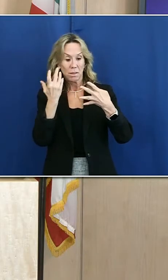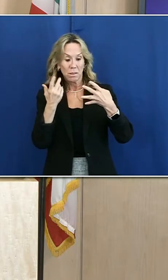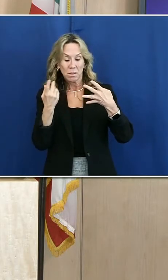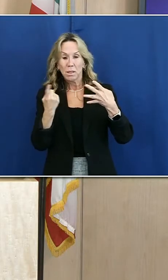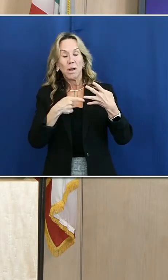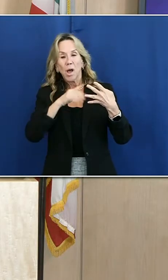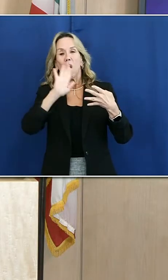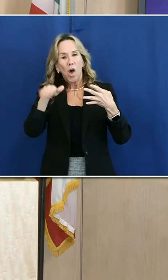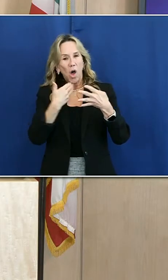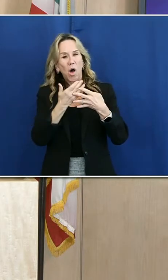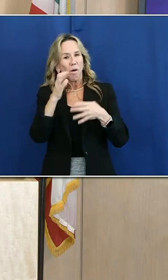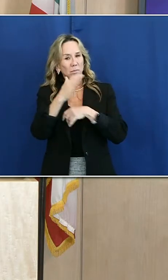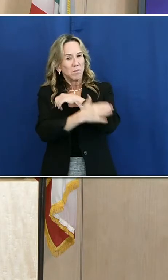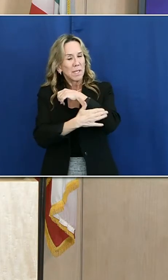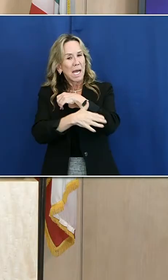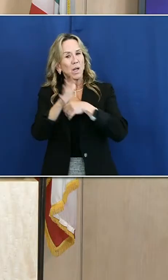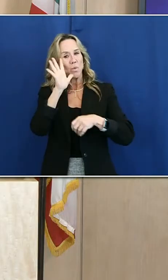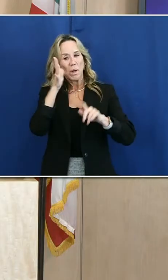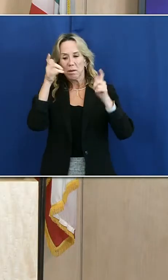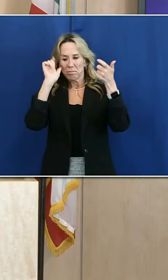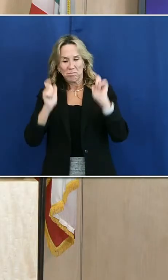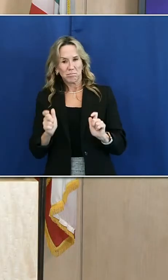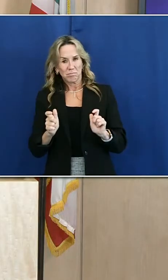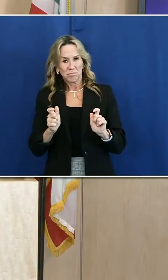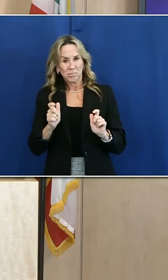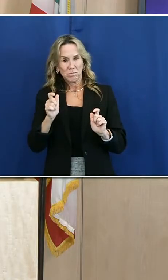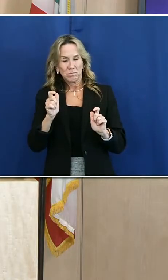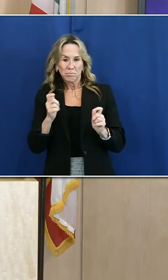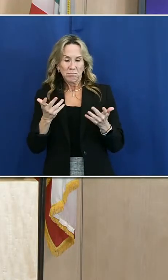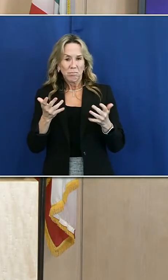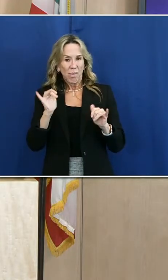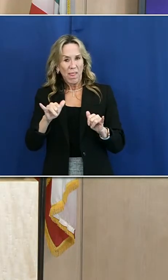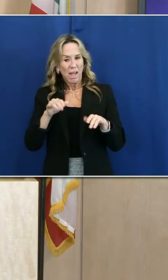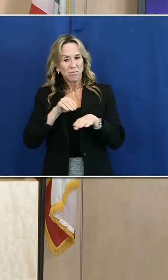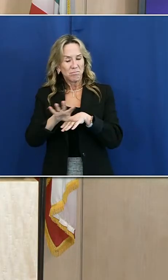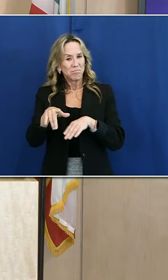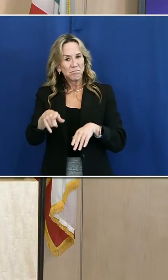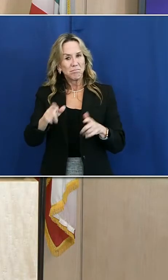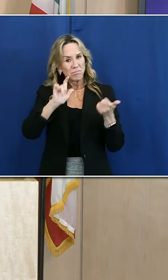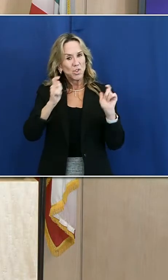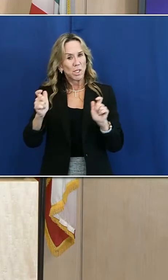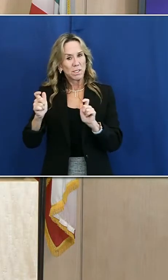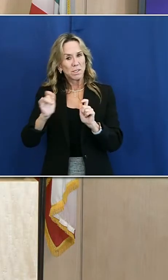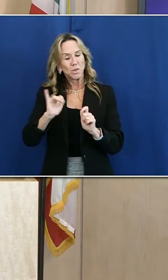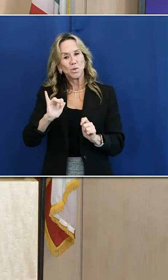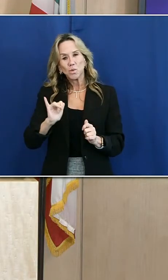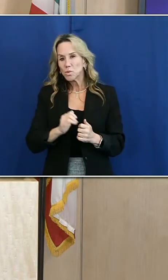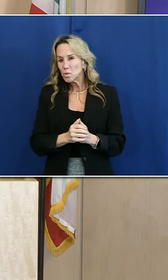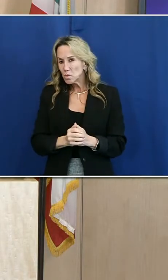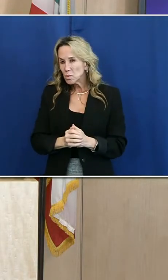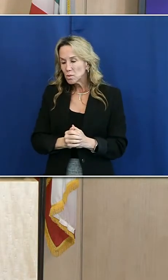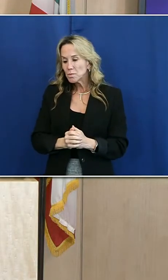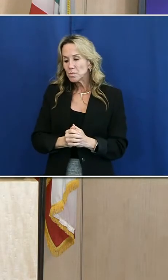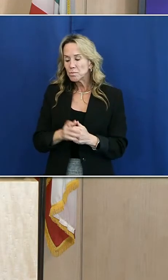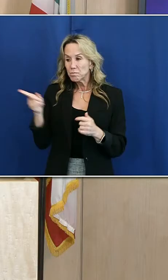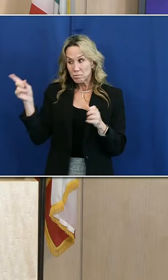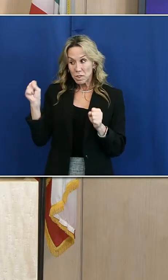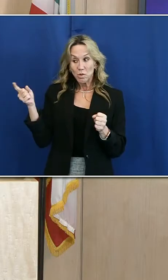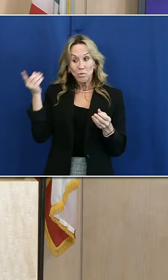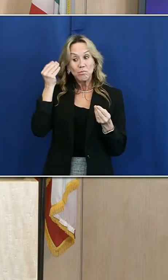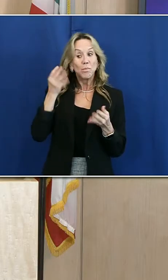the adjusting or adjustment factor. So again, Can you share with me what that